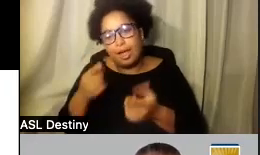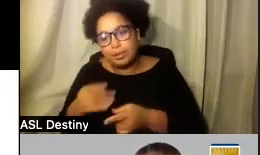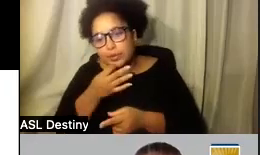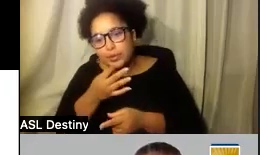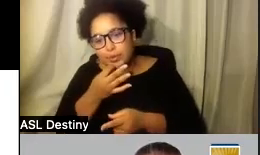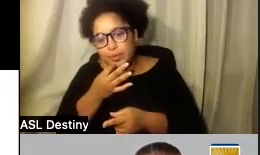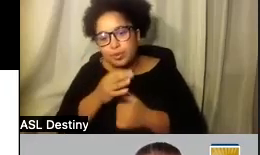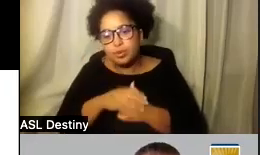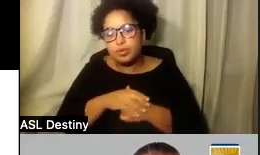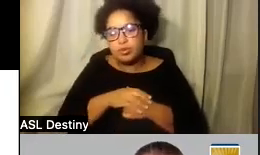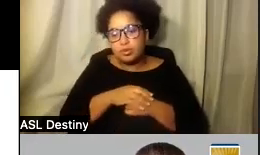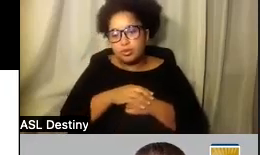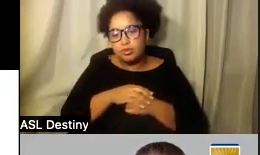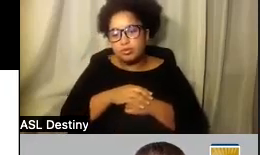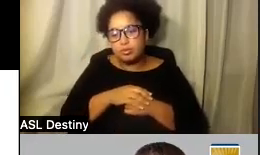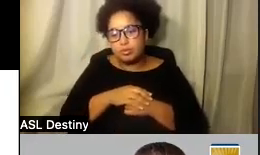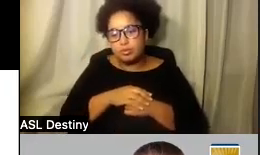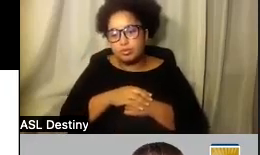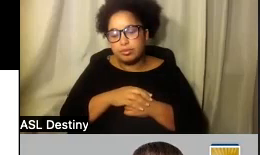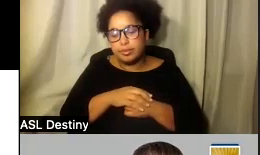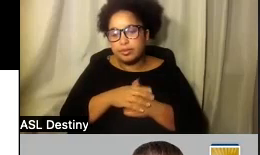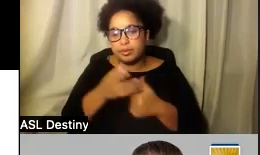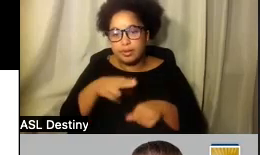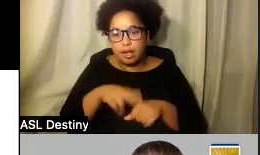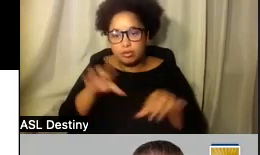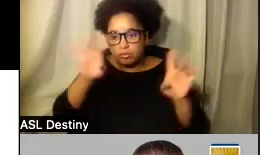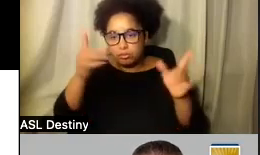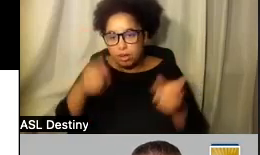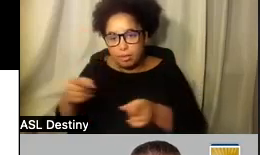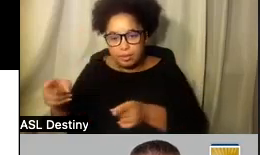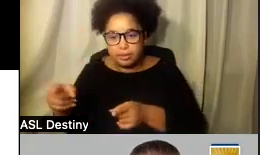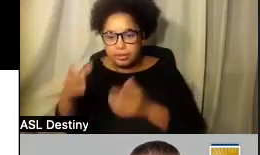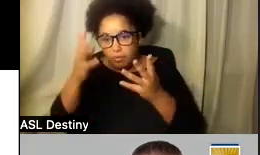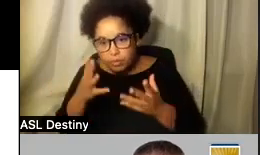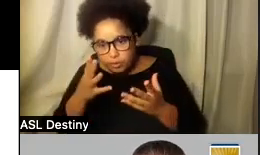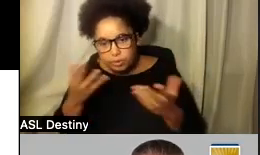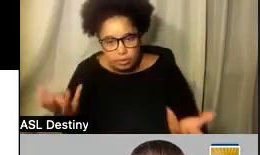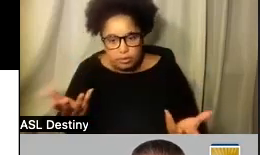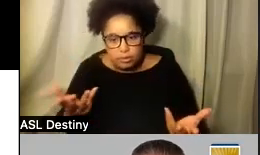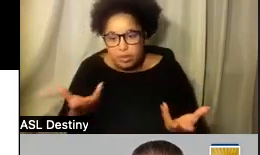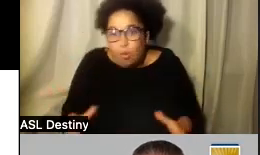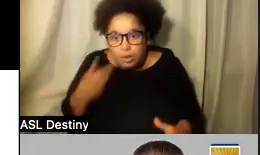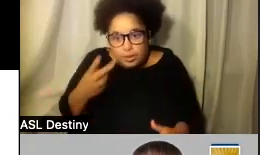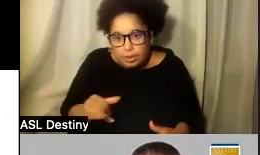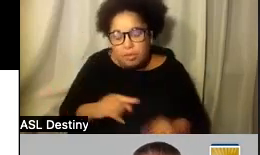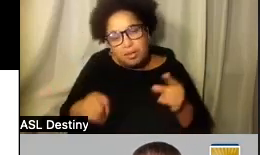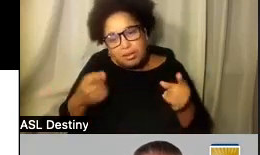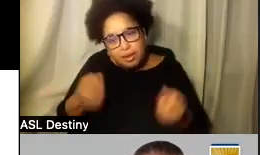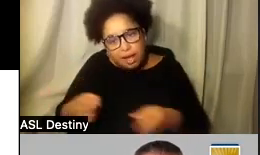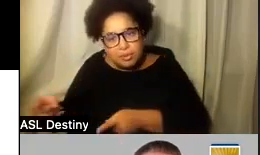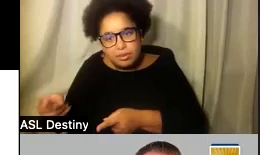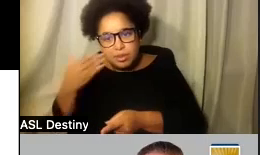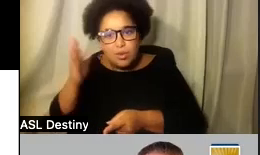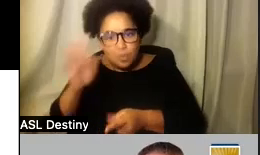seeing another disaster occur here, unfortunately, and we you know, as much as we don't want to see that happen, but we know